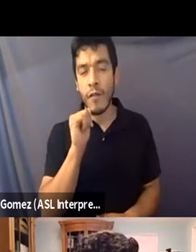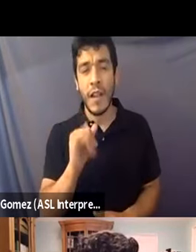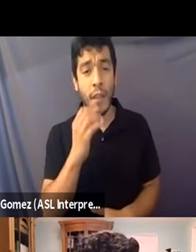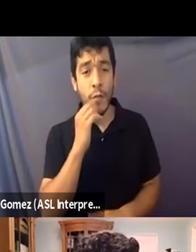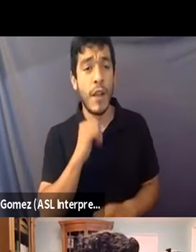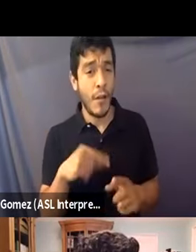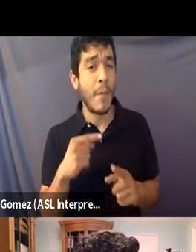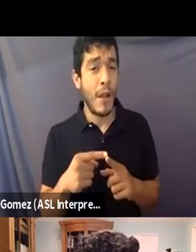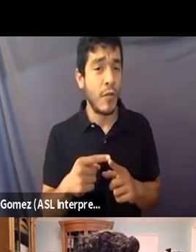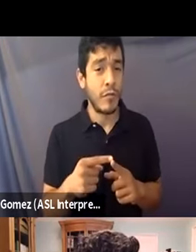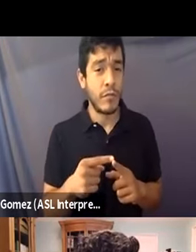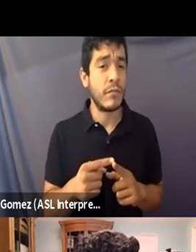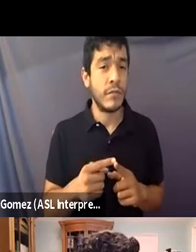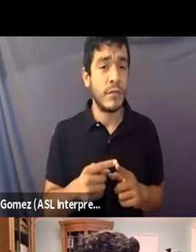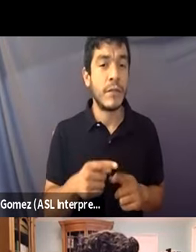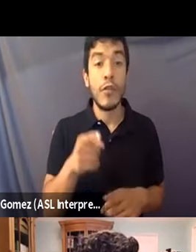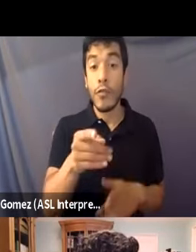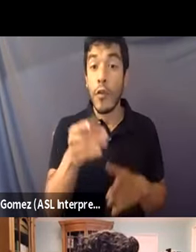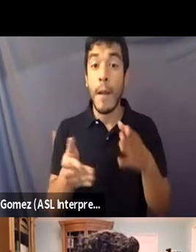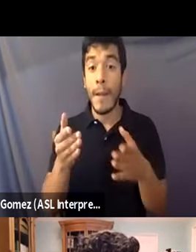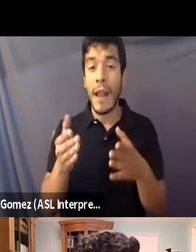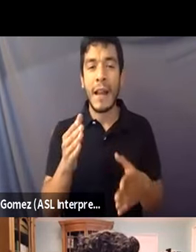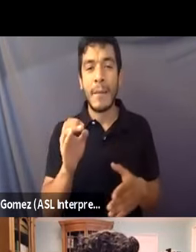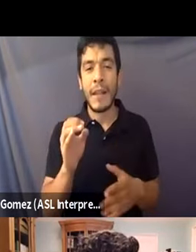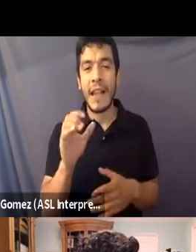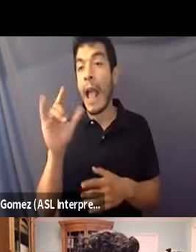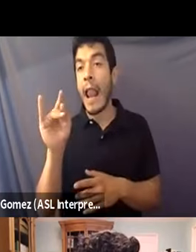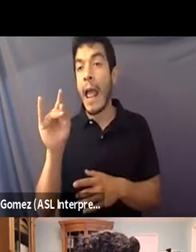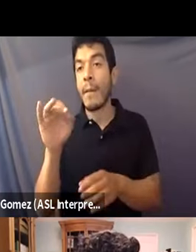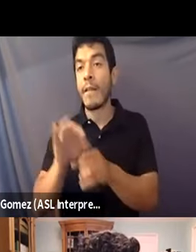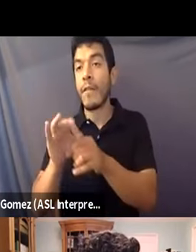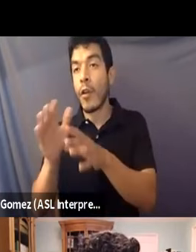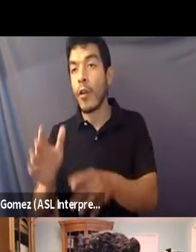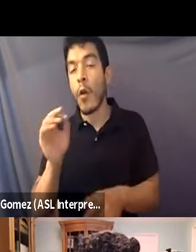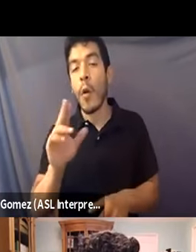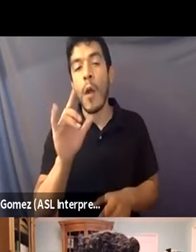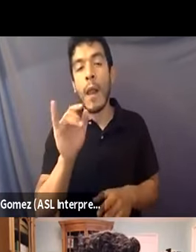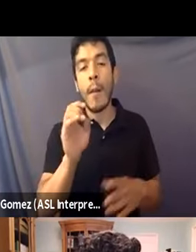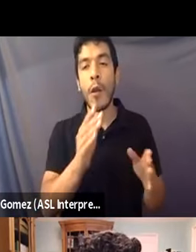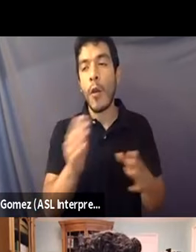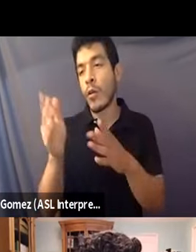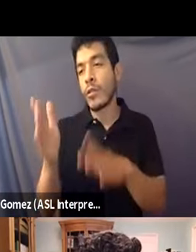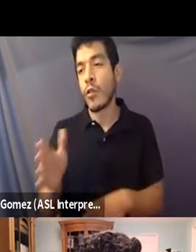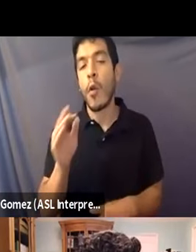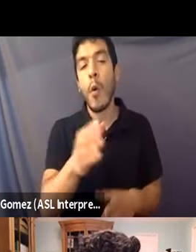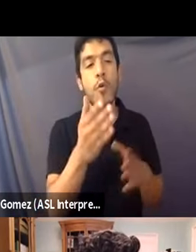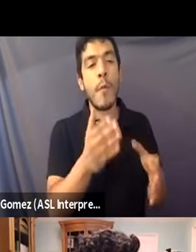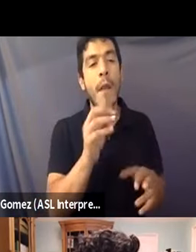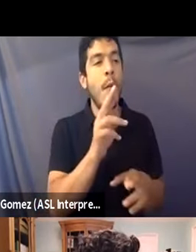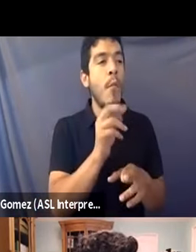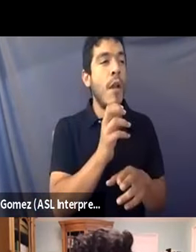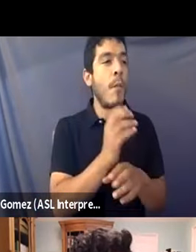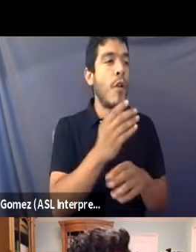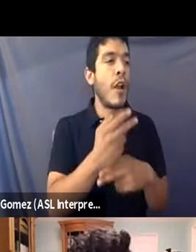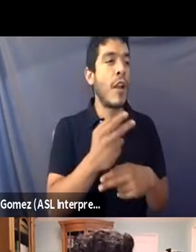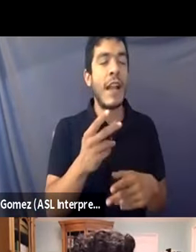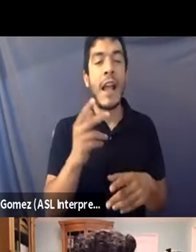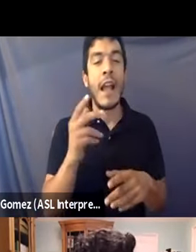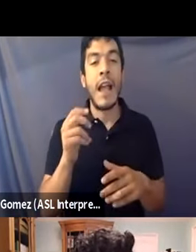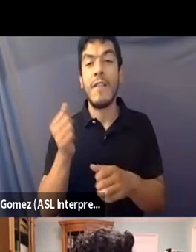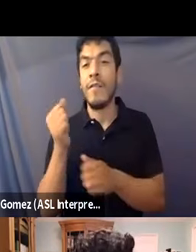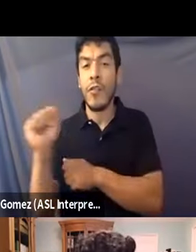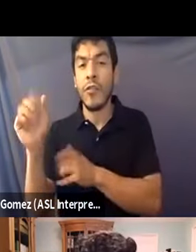so you might be a climate voter, right, or a climate organizer. You might be a reproductive justice activist, but if the right to